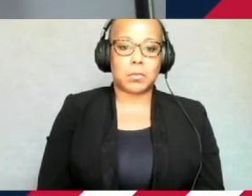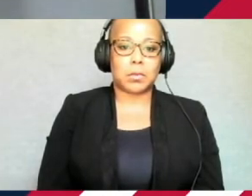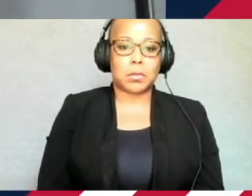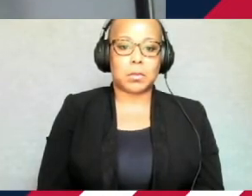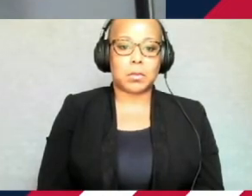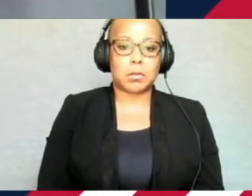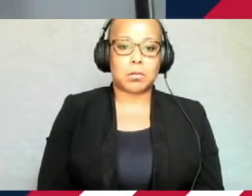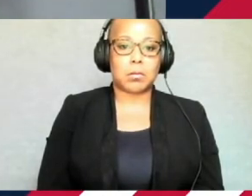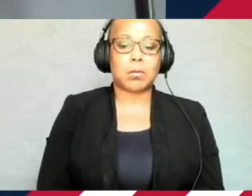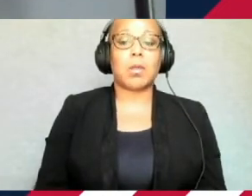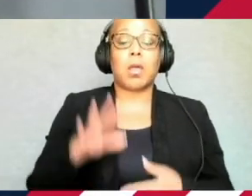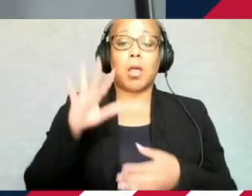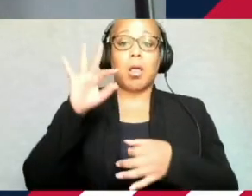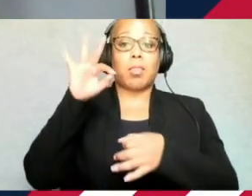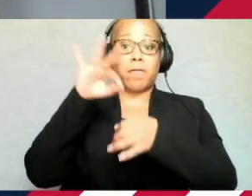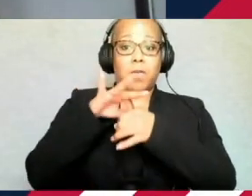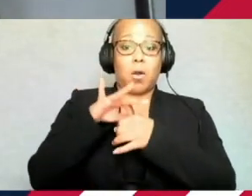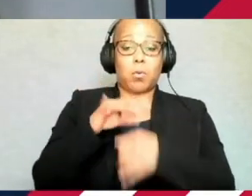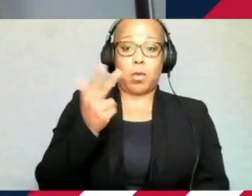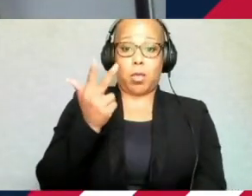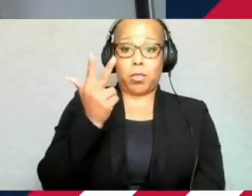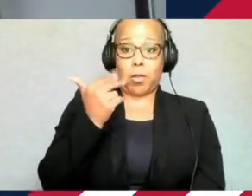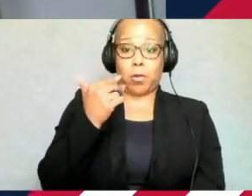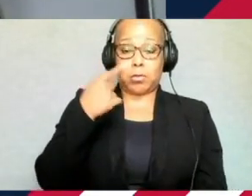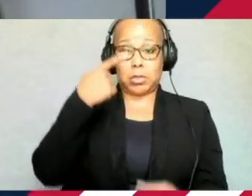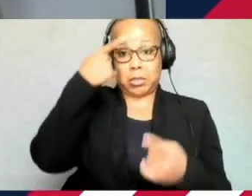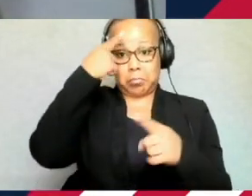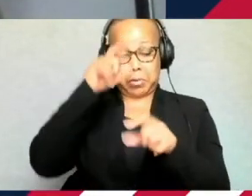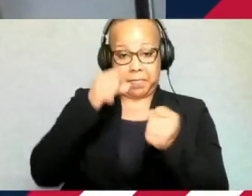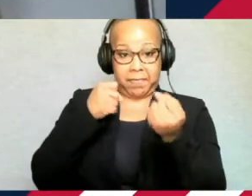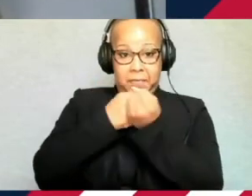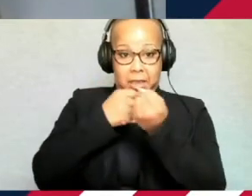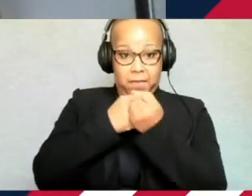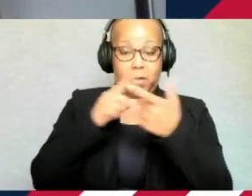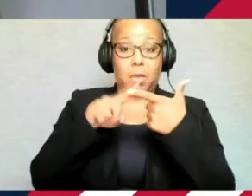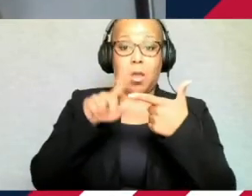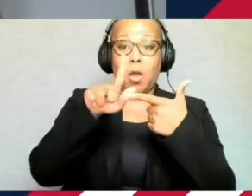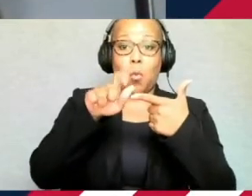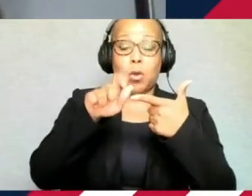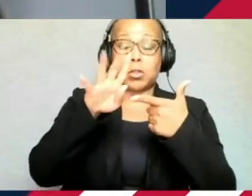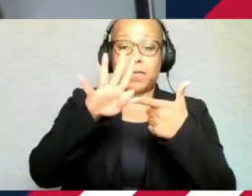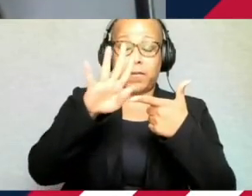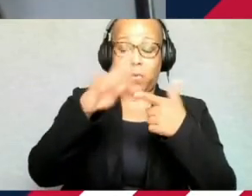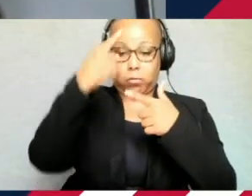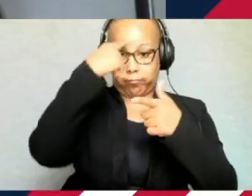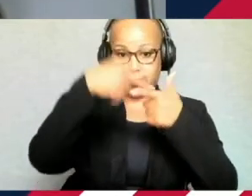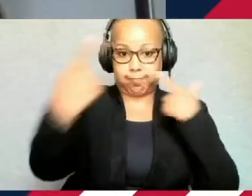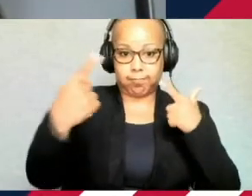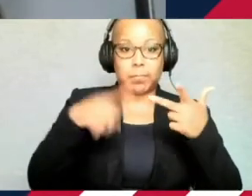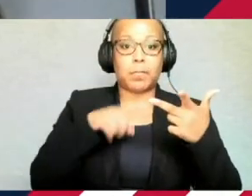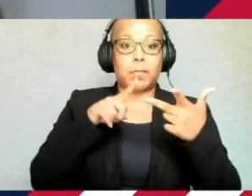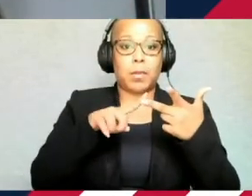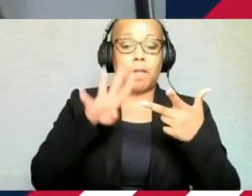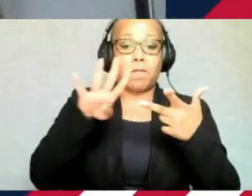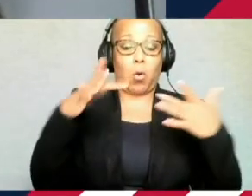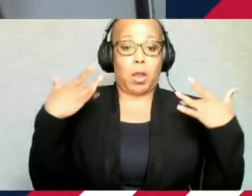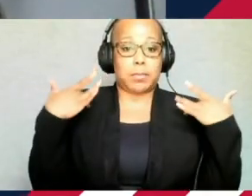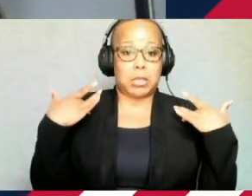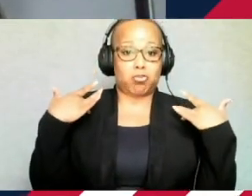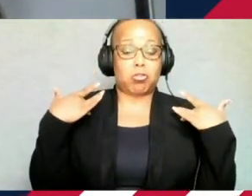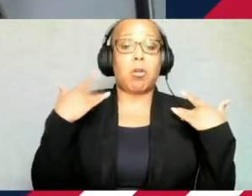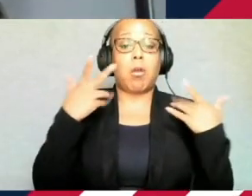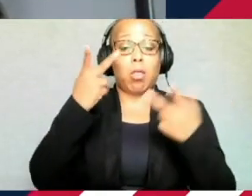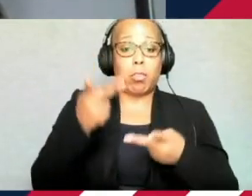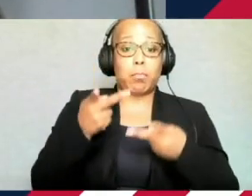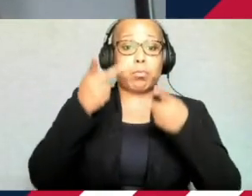The vote is 13 in favor, 154 against, 4 abstentions. The proposal